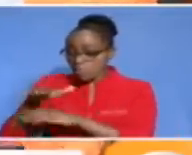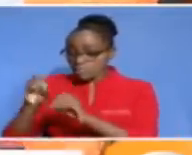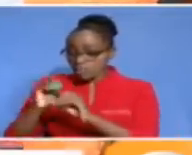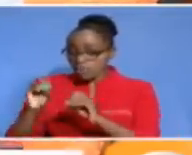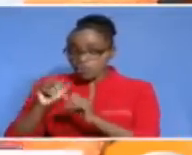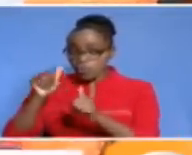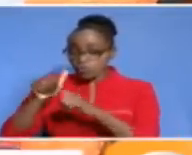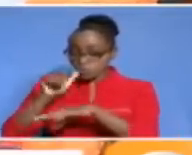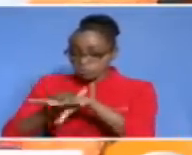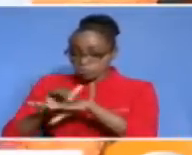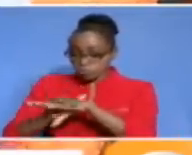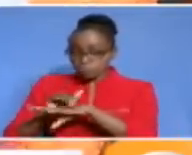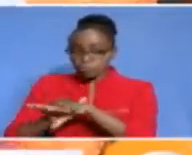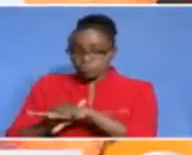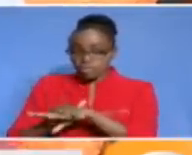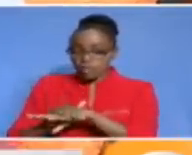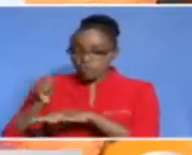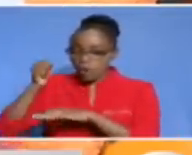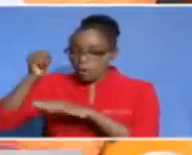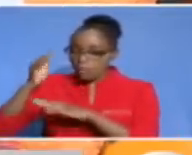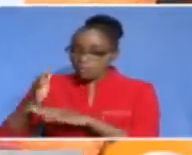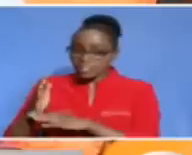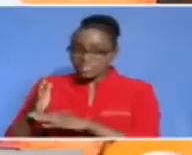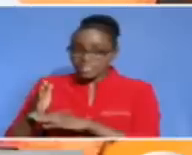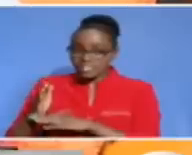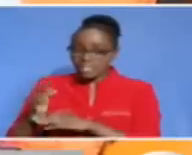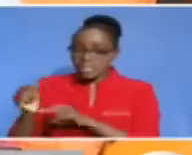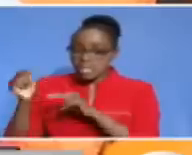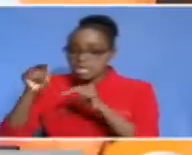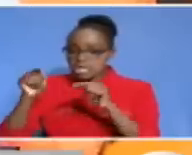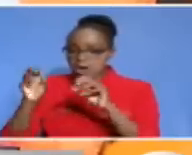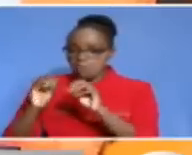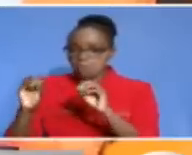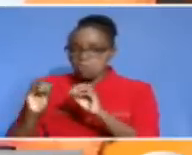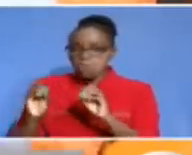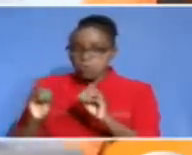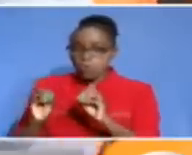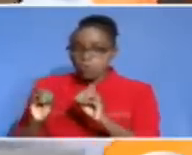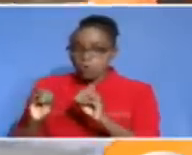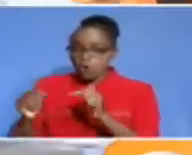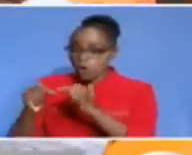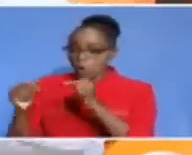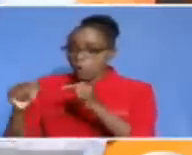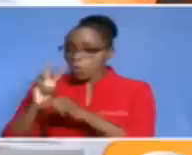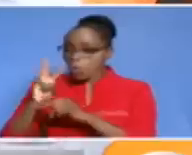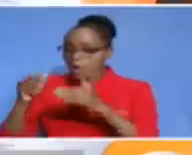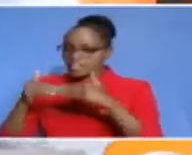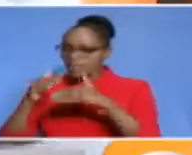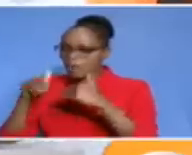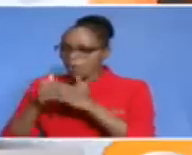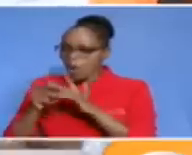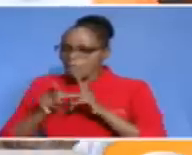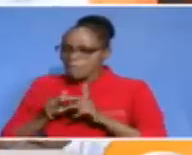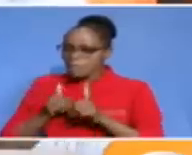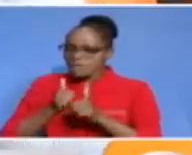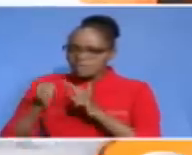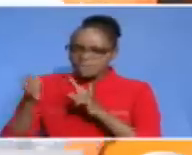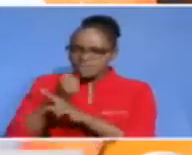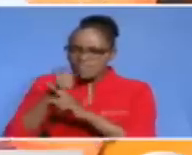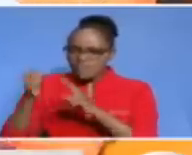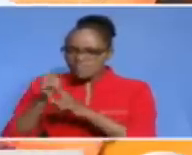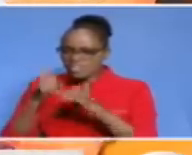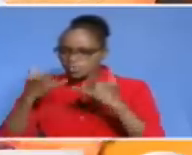which was really good, politicians. They didn't show up. As opposed to Westgate, where everyone was fighting for